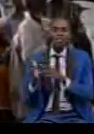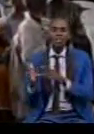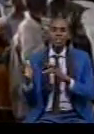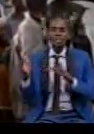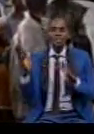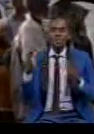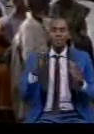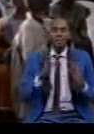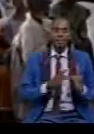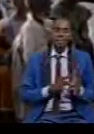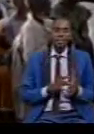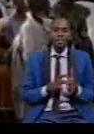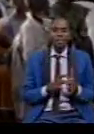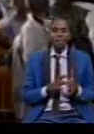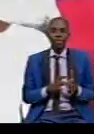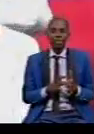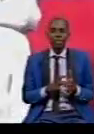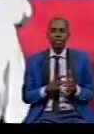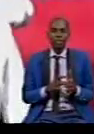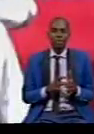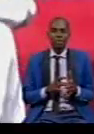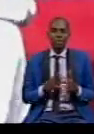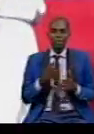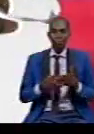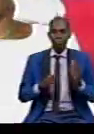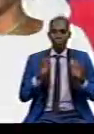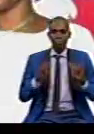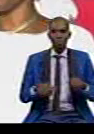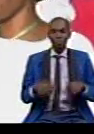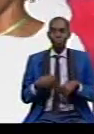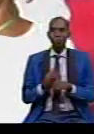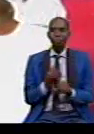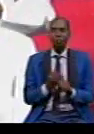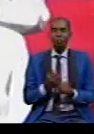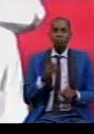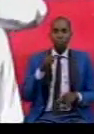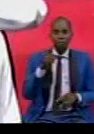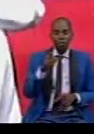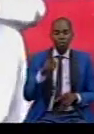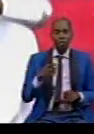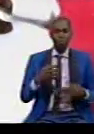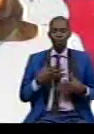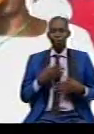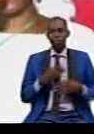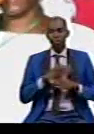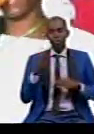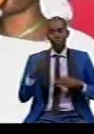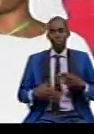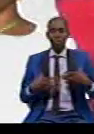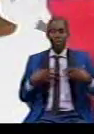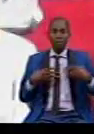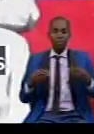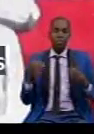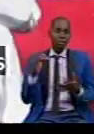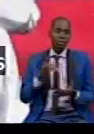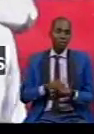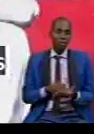things that are coming from the paths of darkness will not halt or hinder